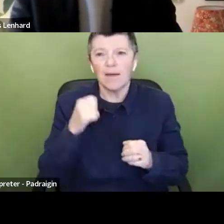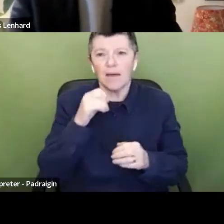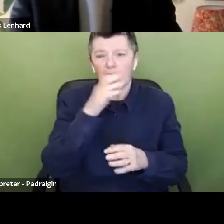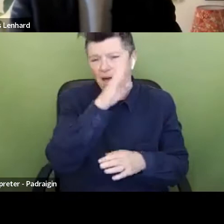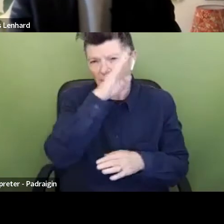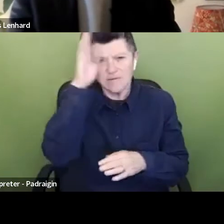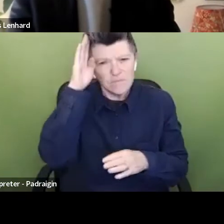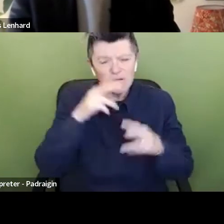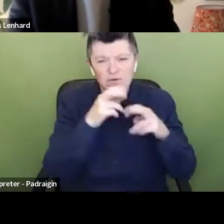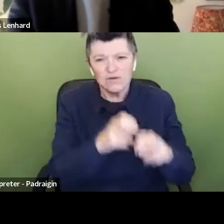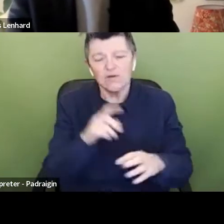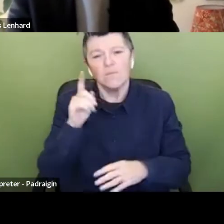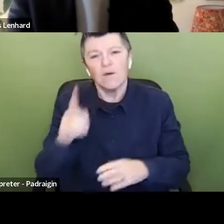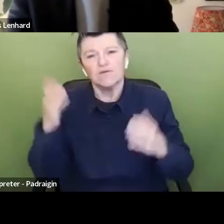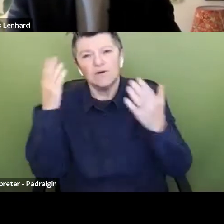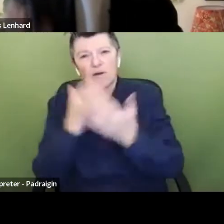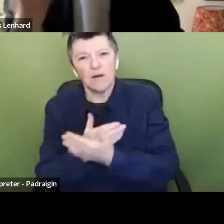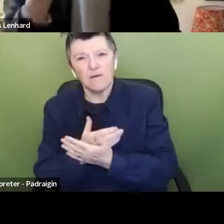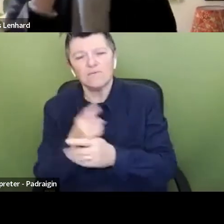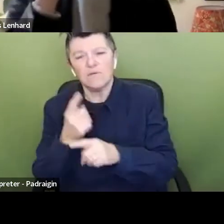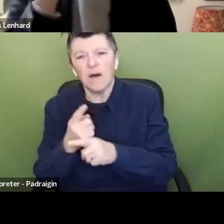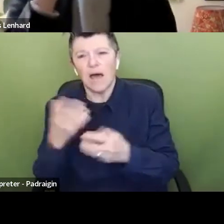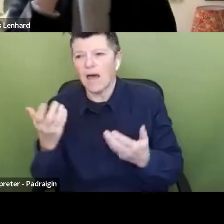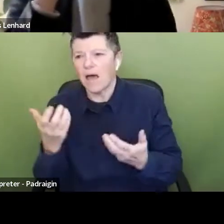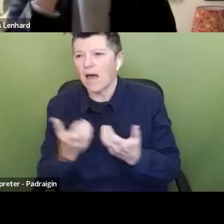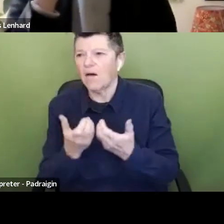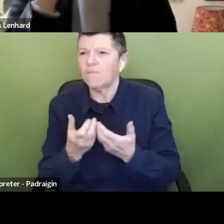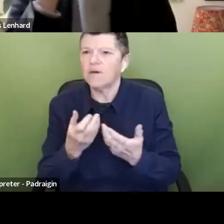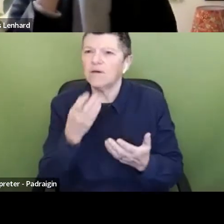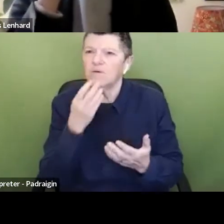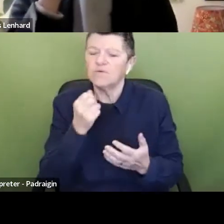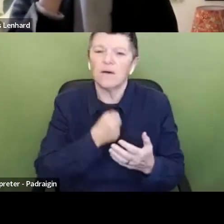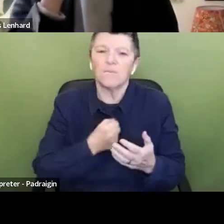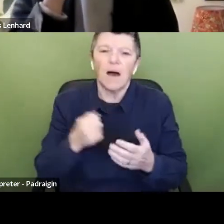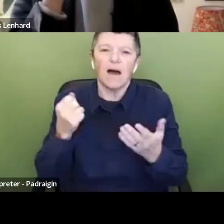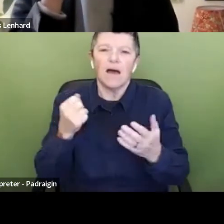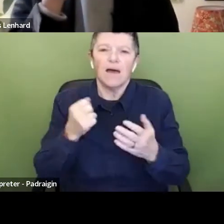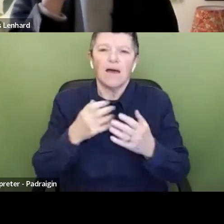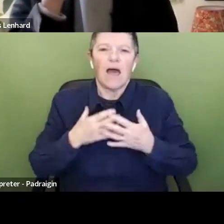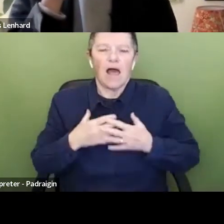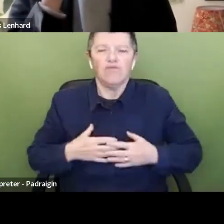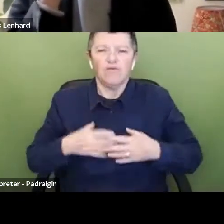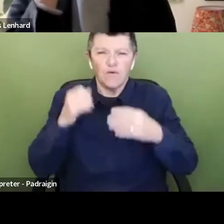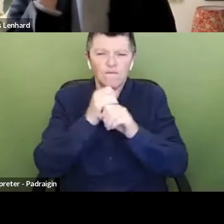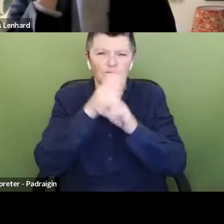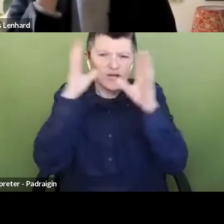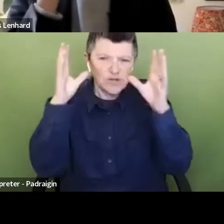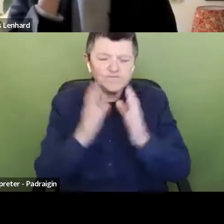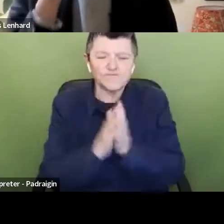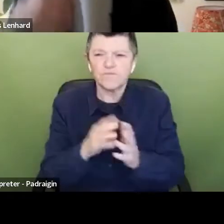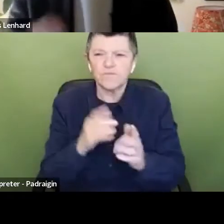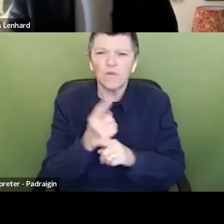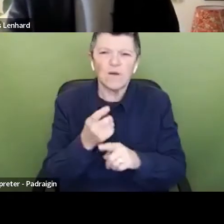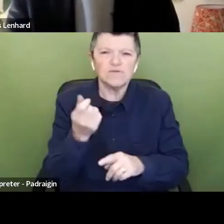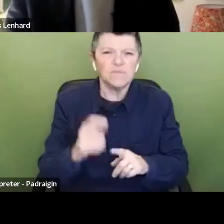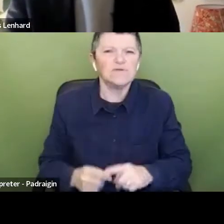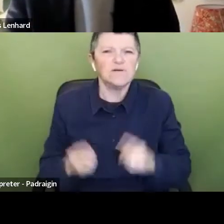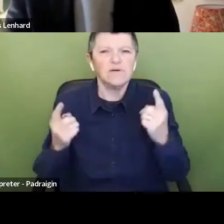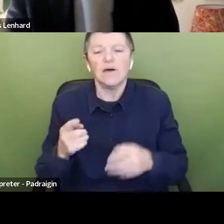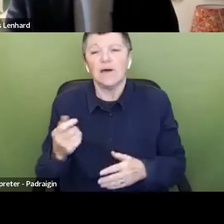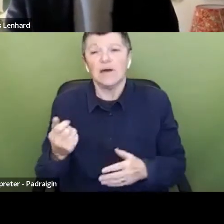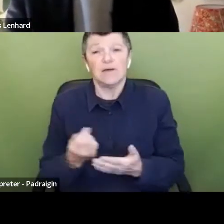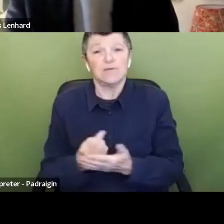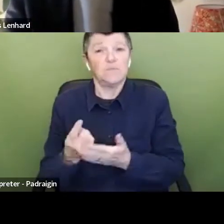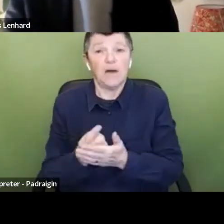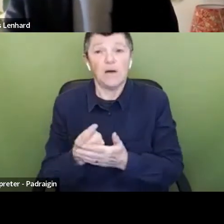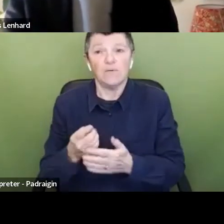going to be deploying my Anthro-vision, is to talk about something slightly different. And it's about the unexpected acts of care that take